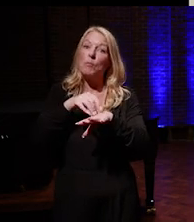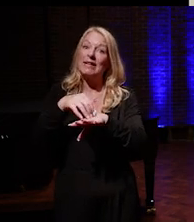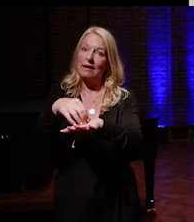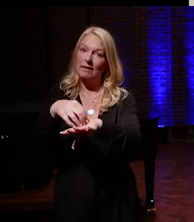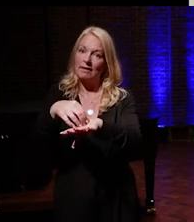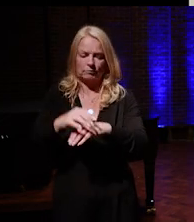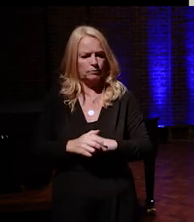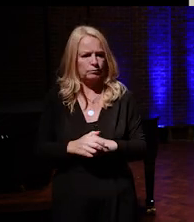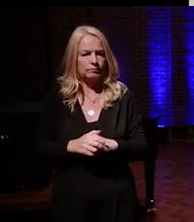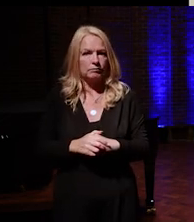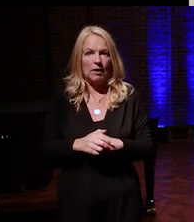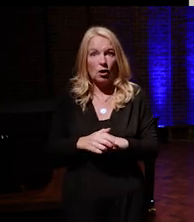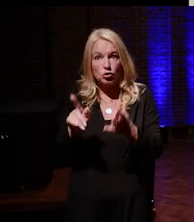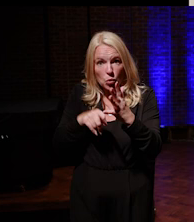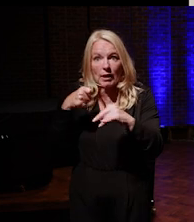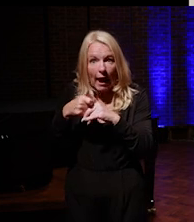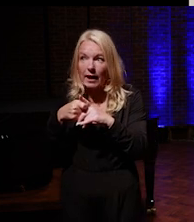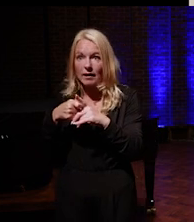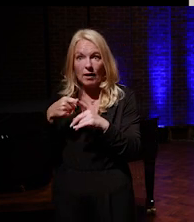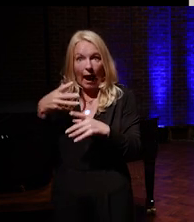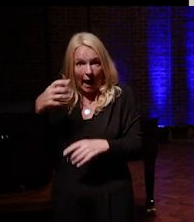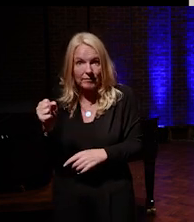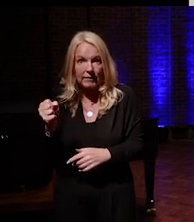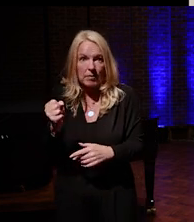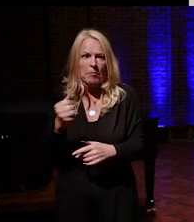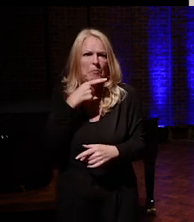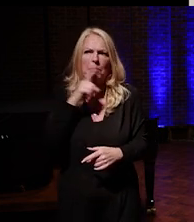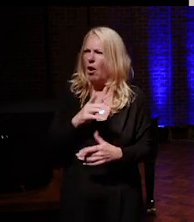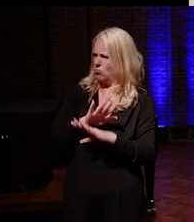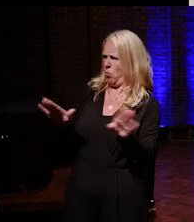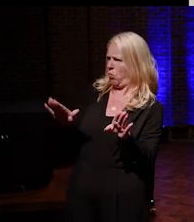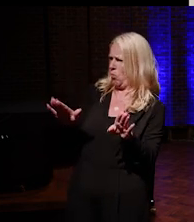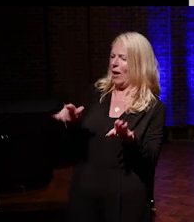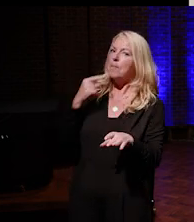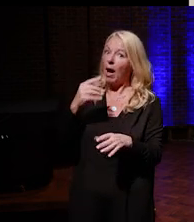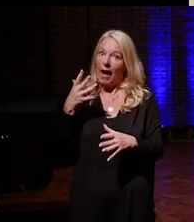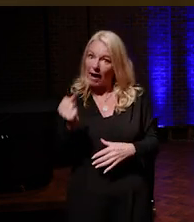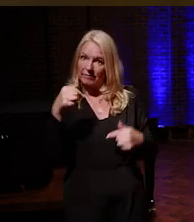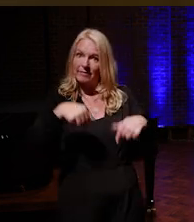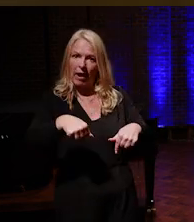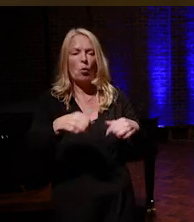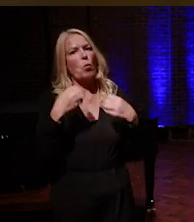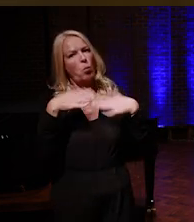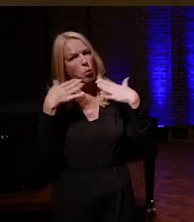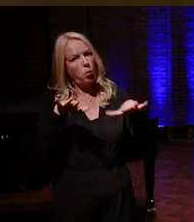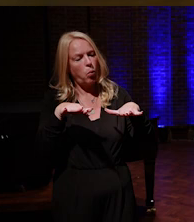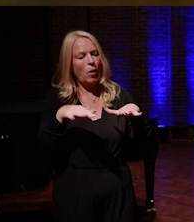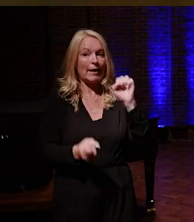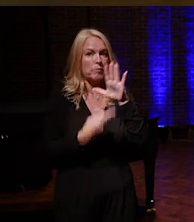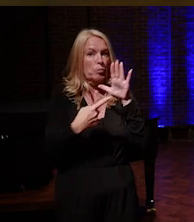Now, most people don't think we have dung beetles in the UK, but we do, and they are glorious, and they are so important.